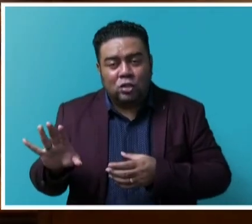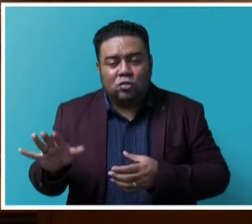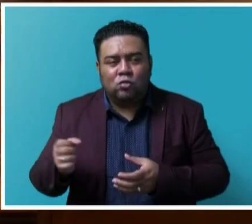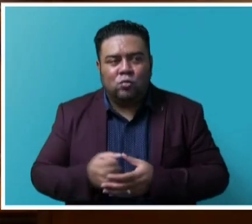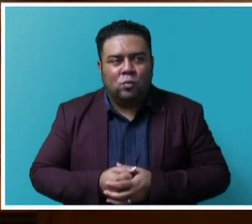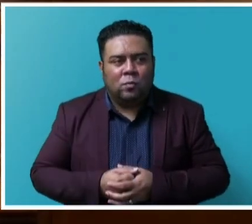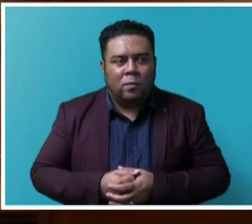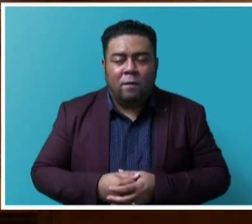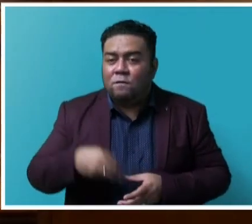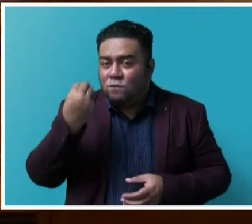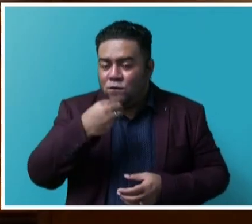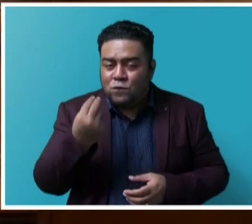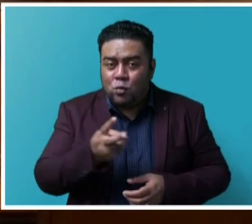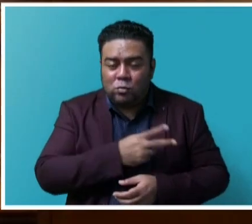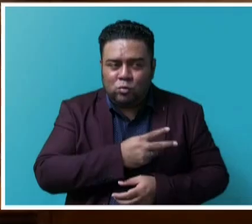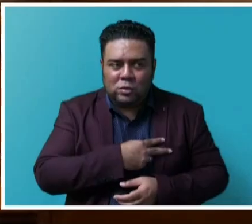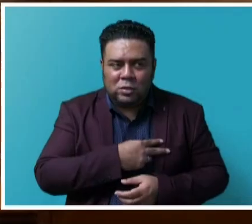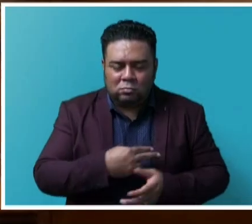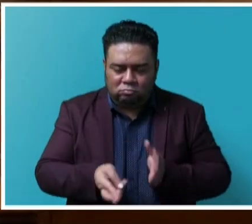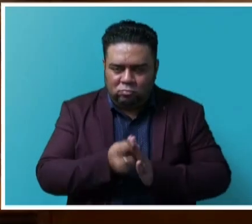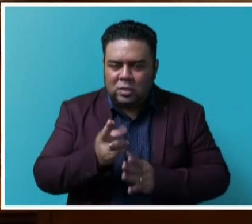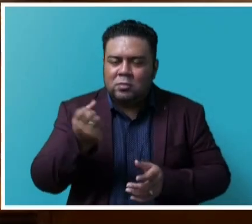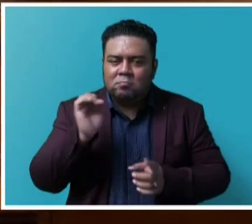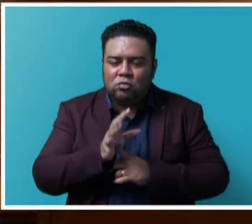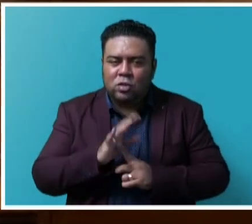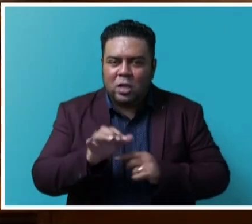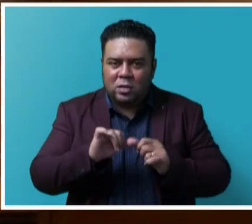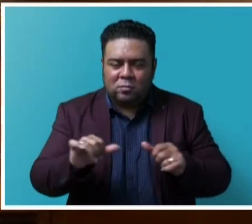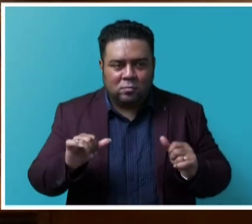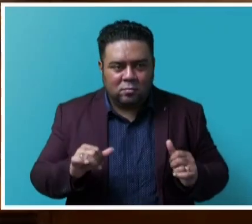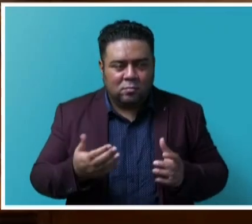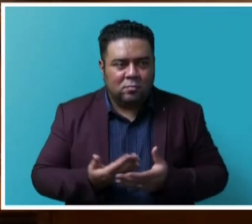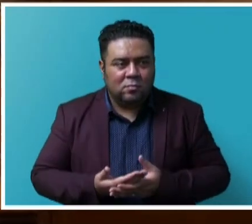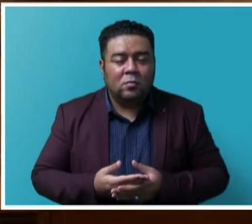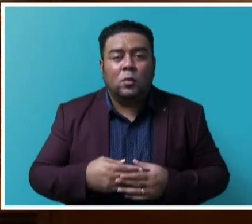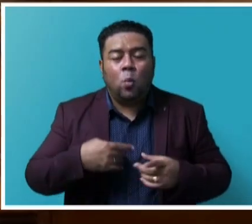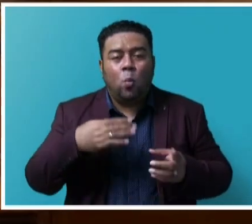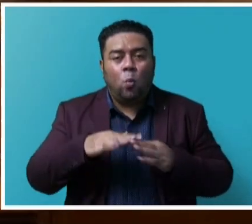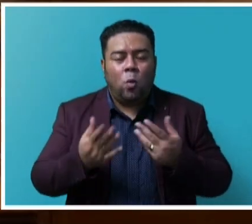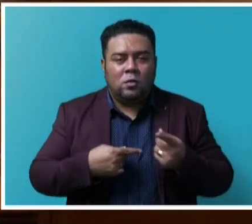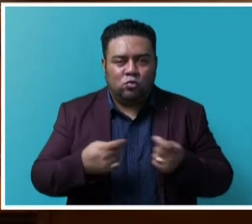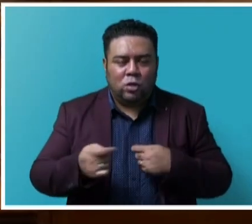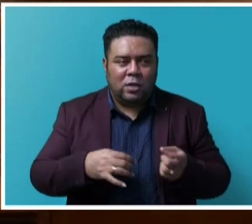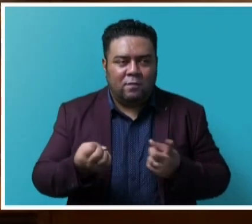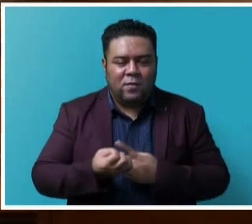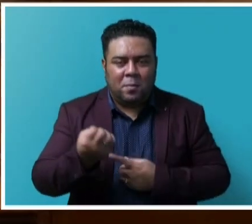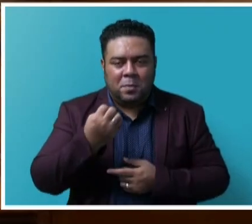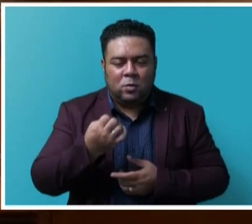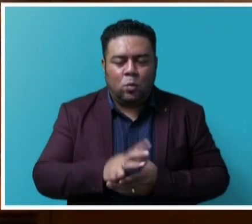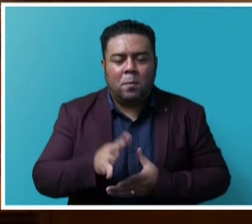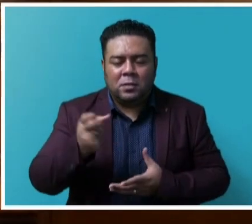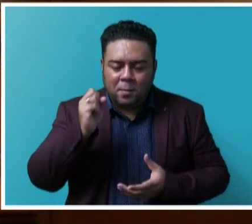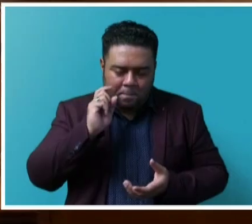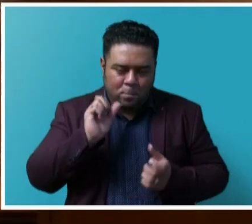Food security is also very critical, especially under the current uncertainties in the world trade environment. We must therefore protect our